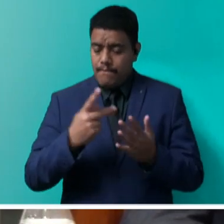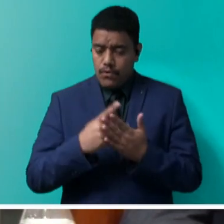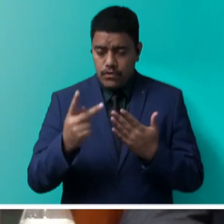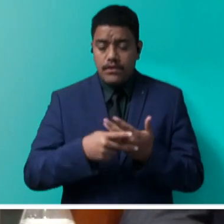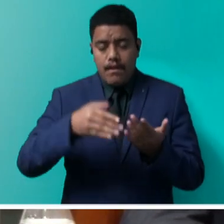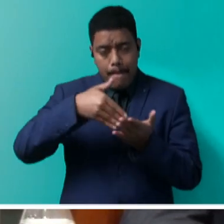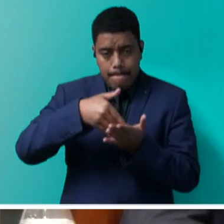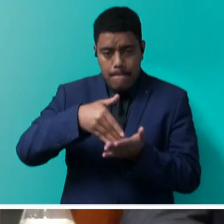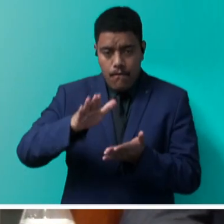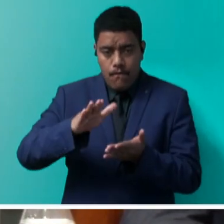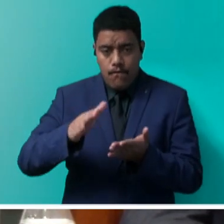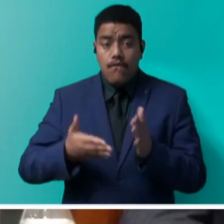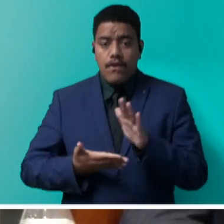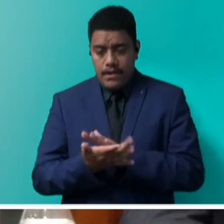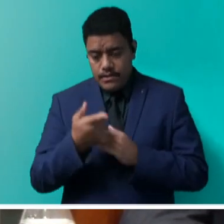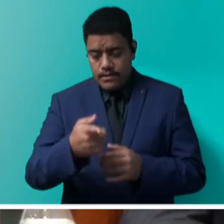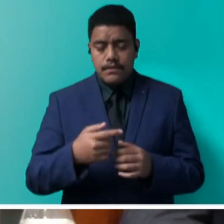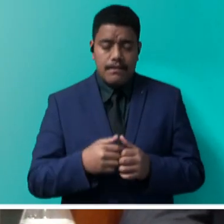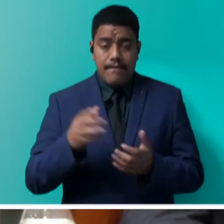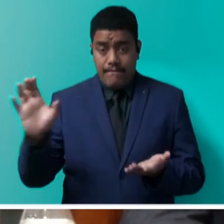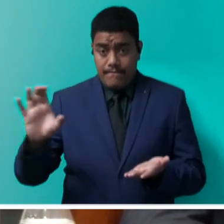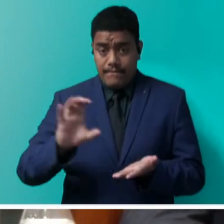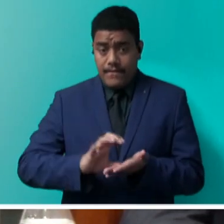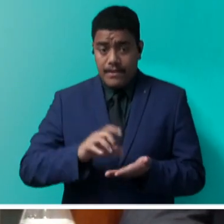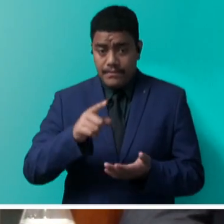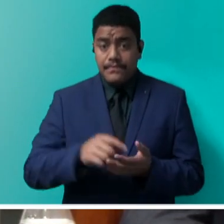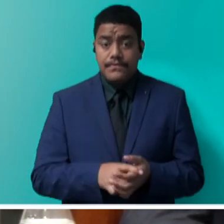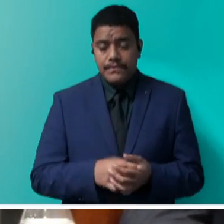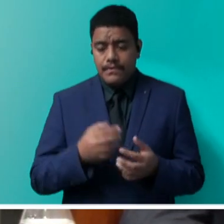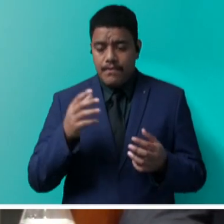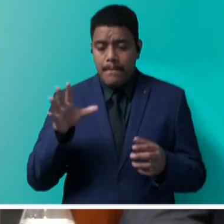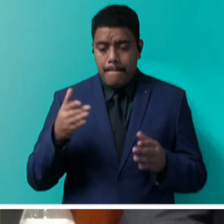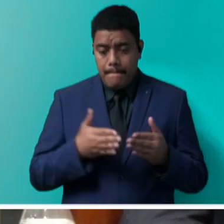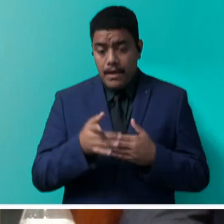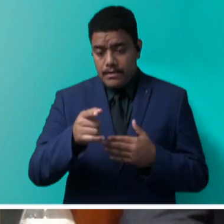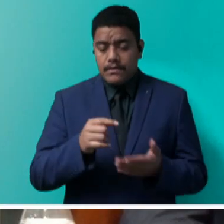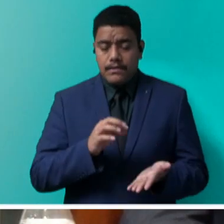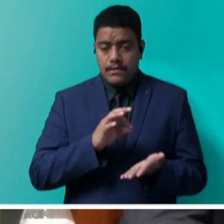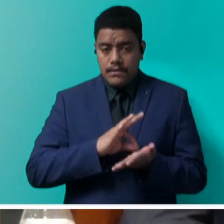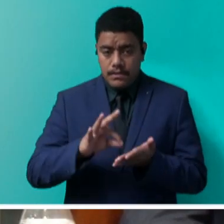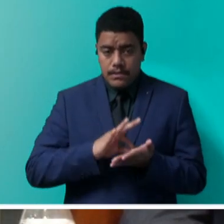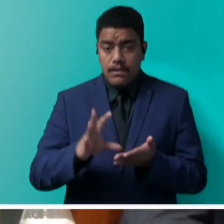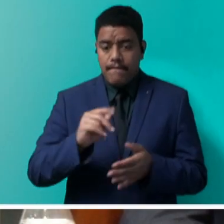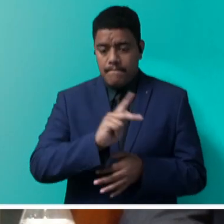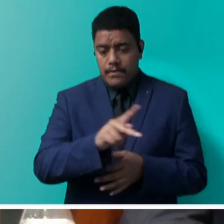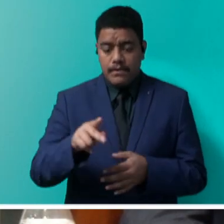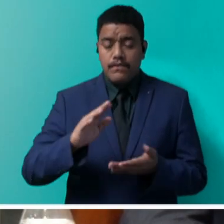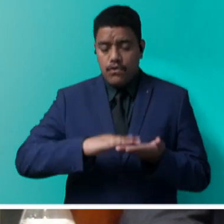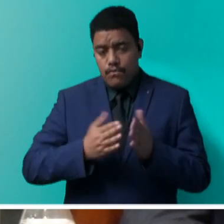approved under the Adaptation Fund, with the implementation by the Secretariat of the Pacific